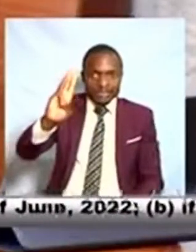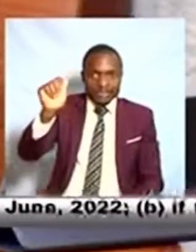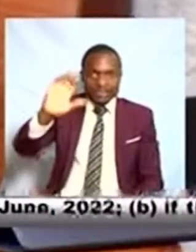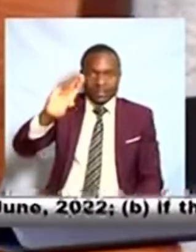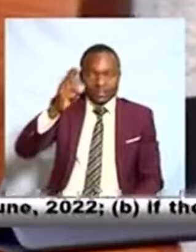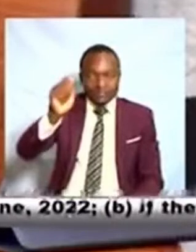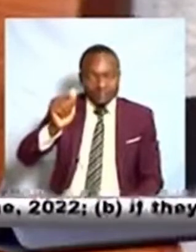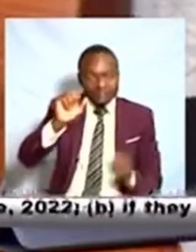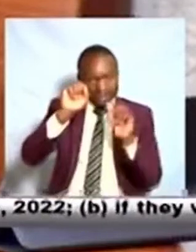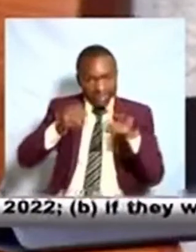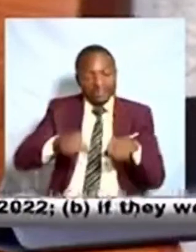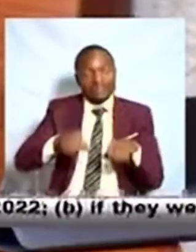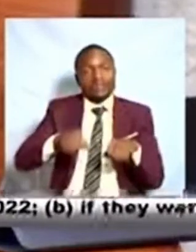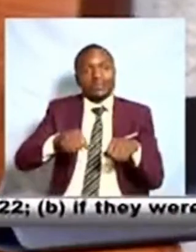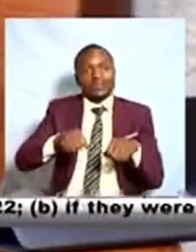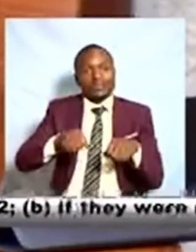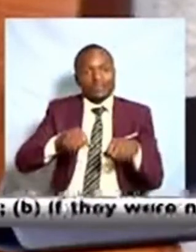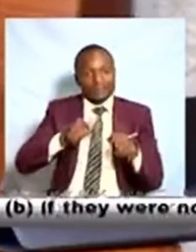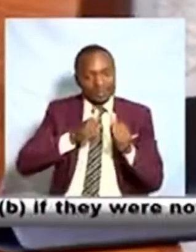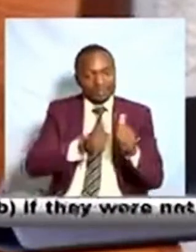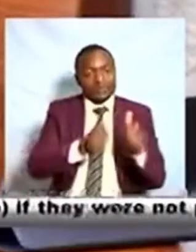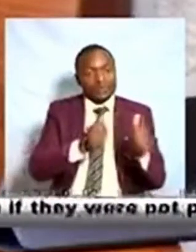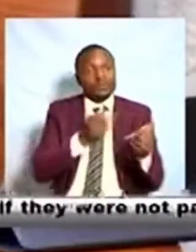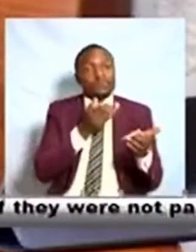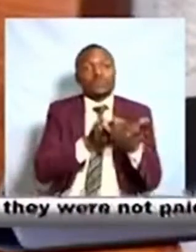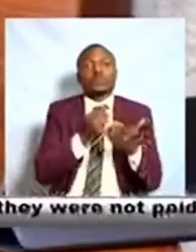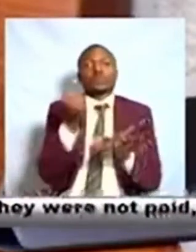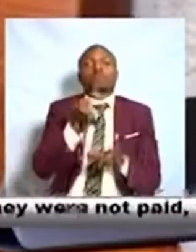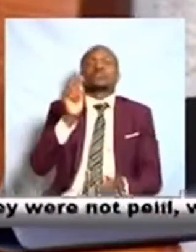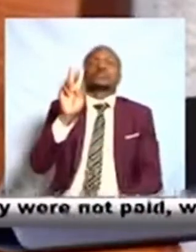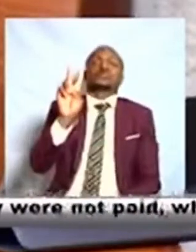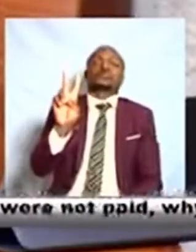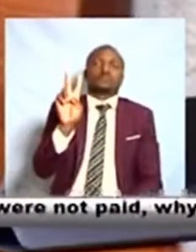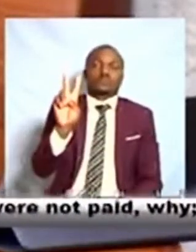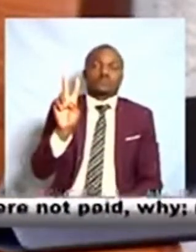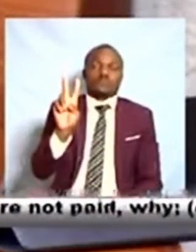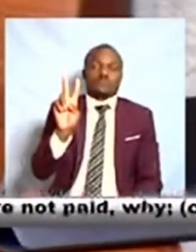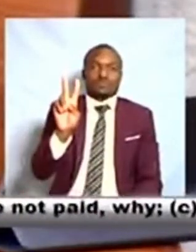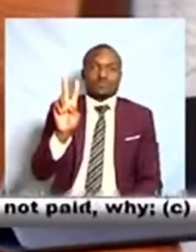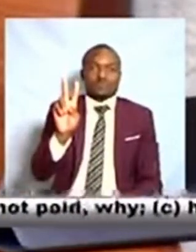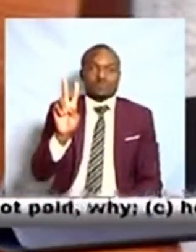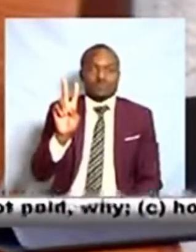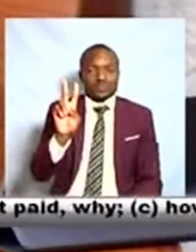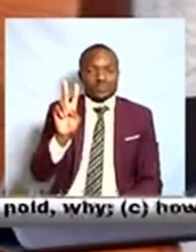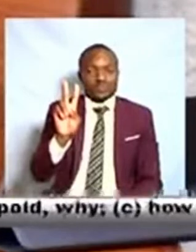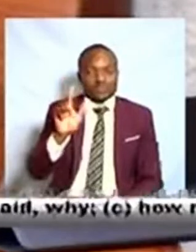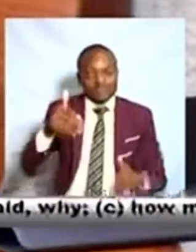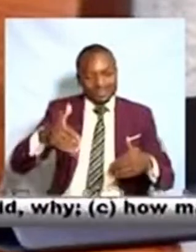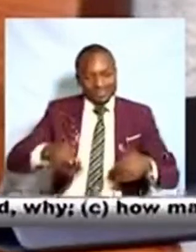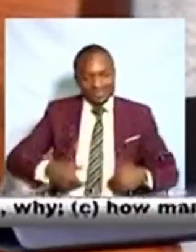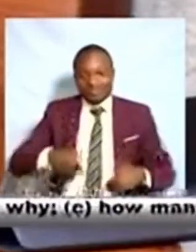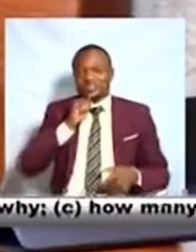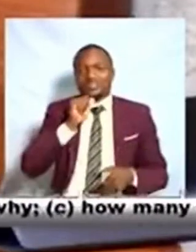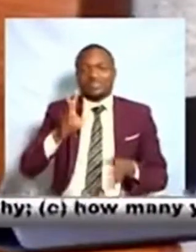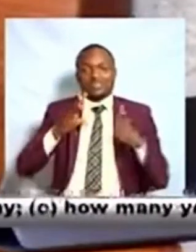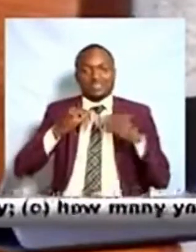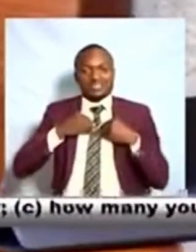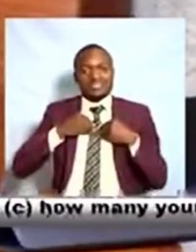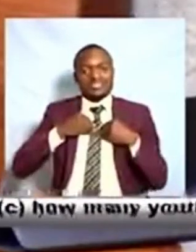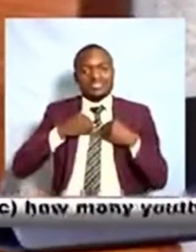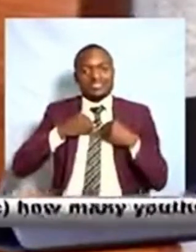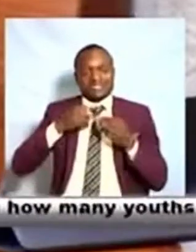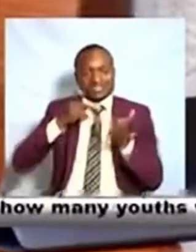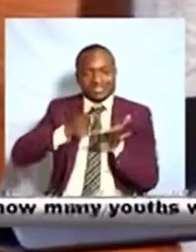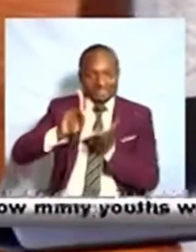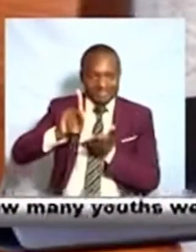be able to follow up on these two. There are only two members, youths, who have not been paid. I'm sure